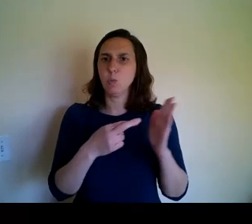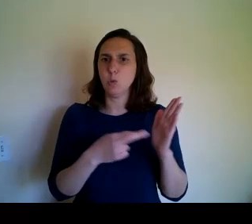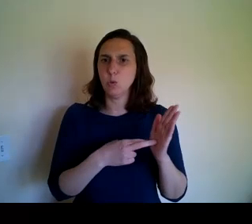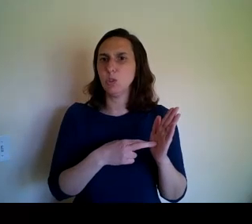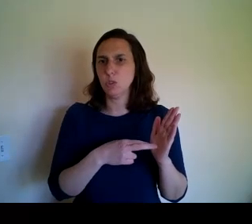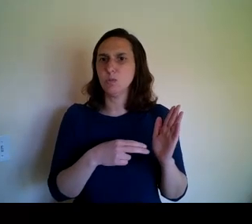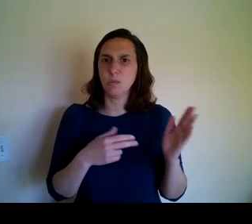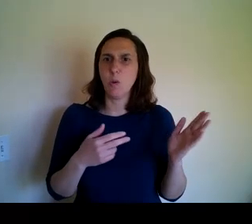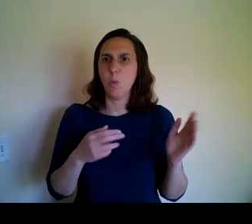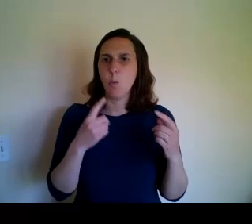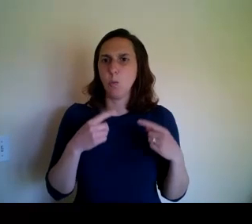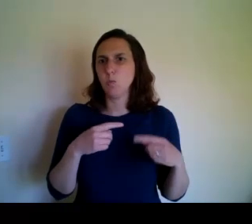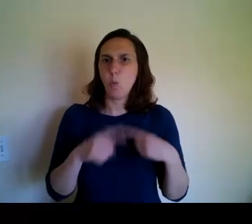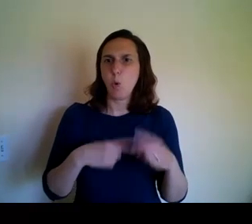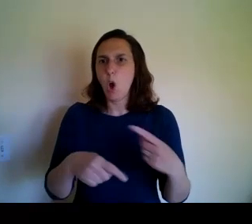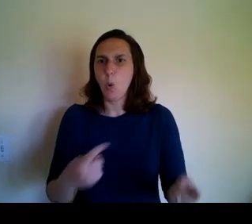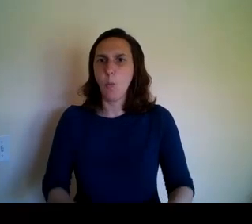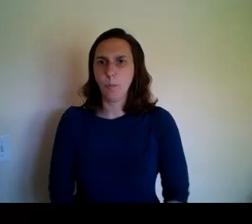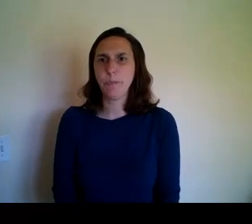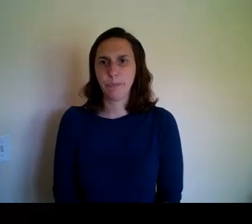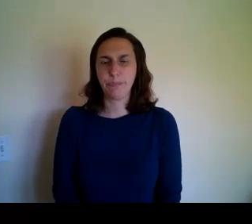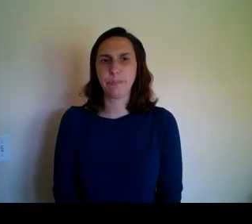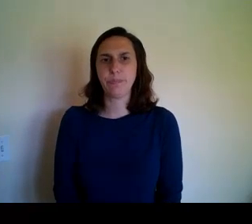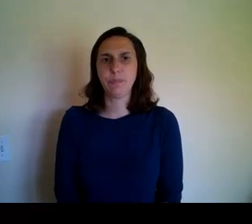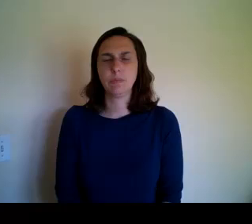thing I think I want to do is I'm going to take